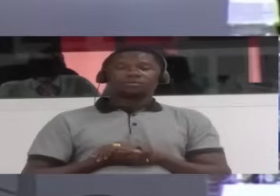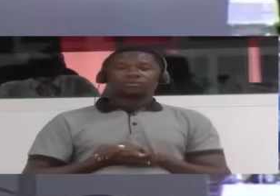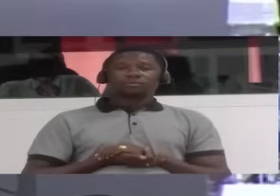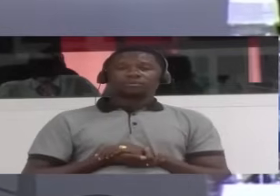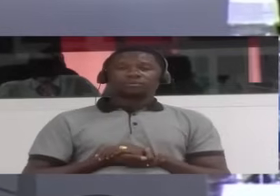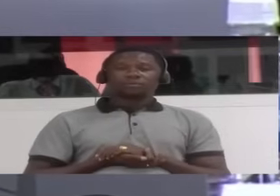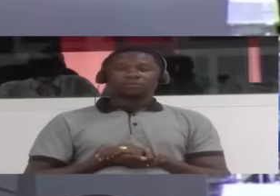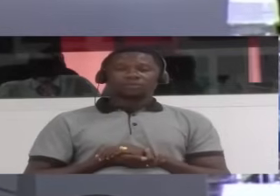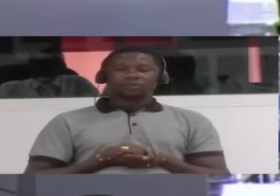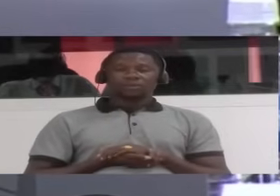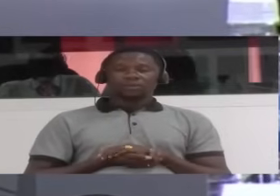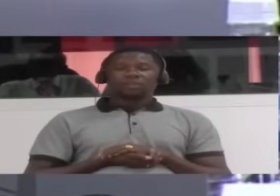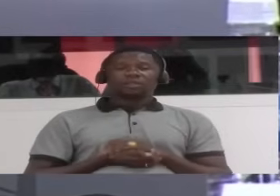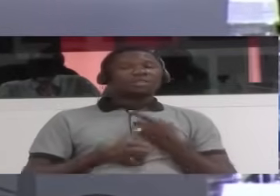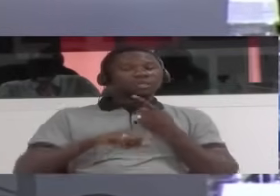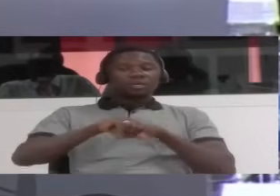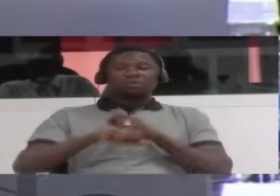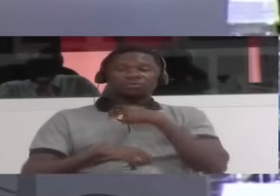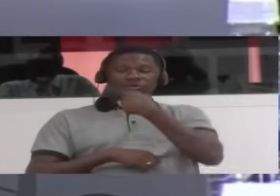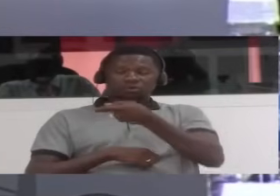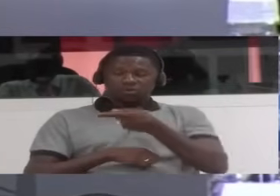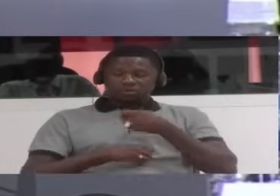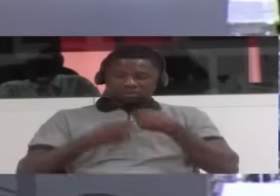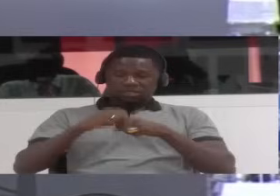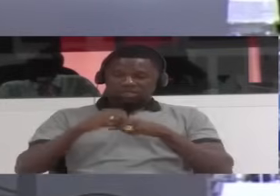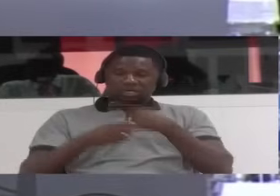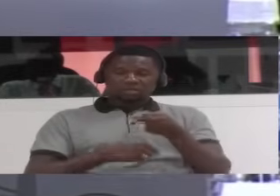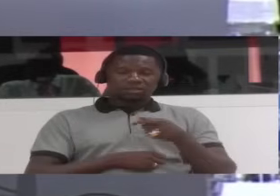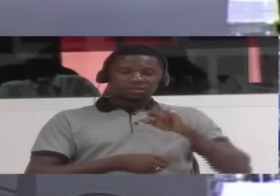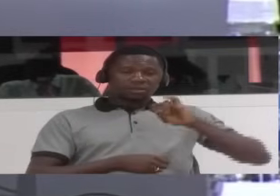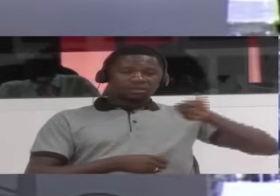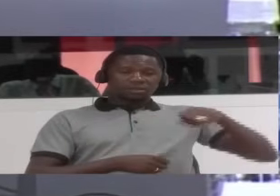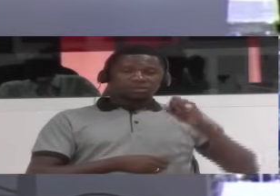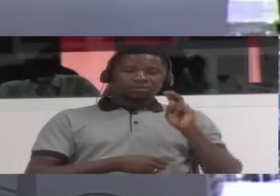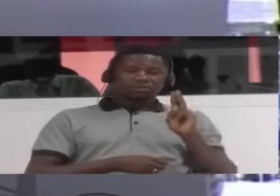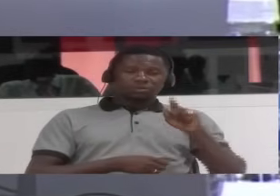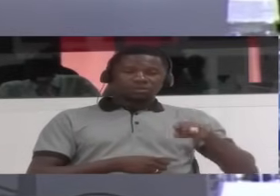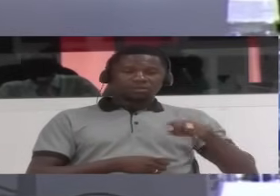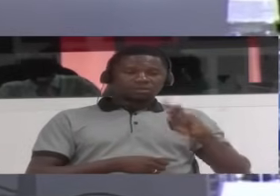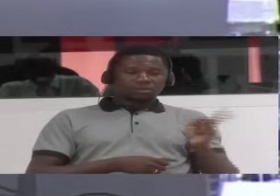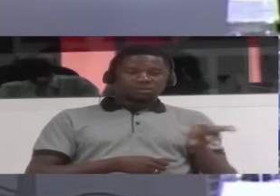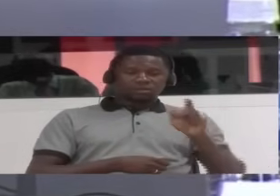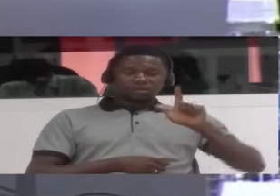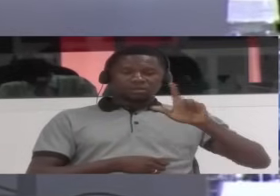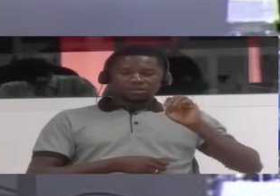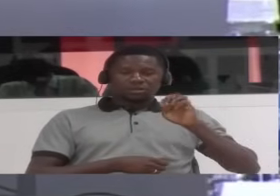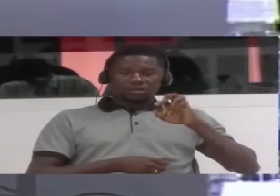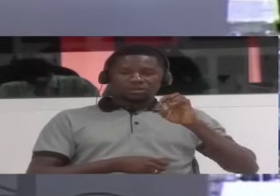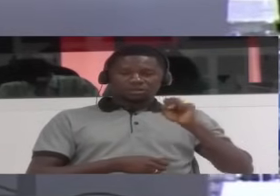But during your training as junglers, did any incidents